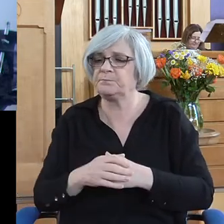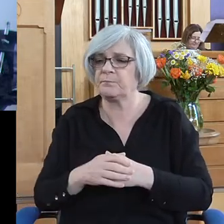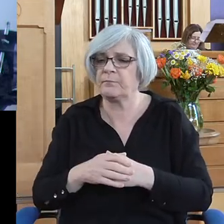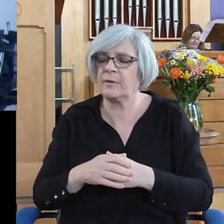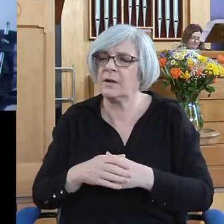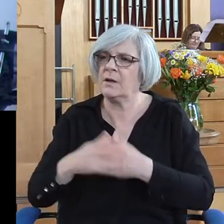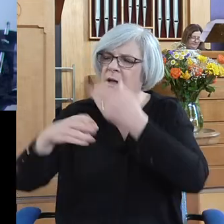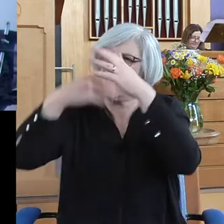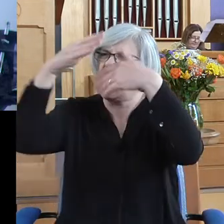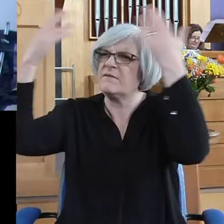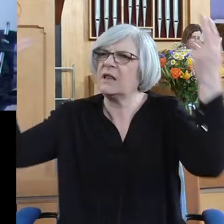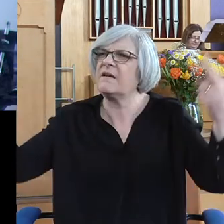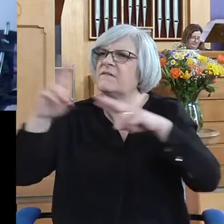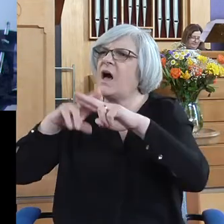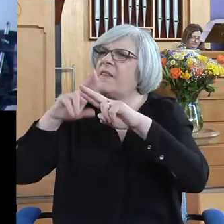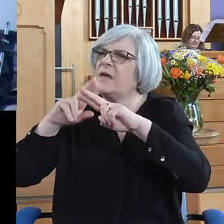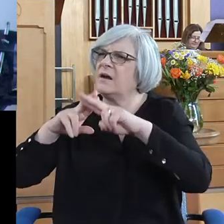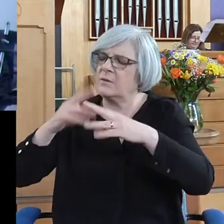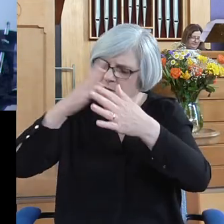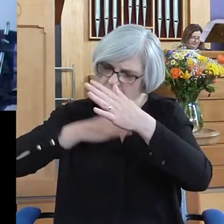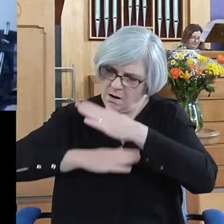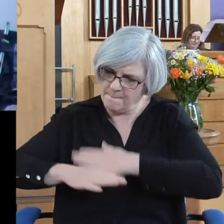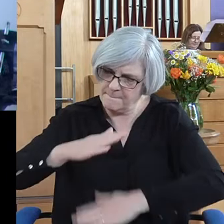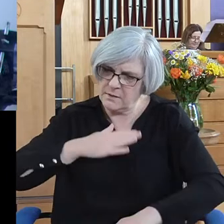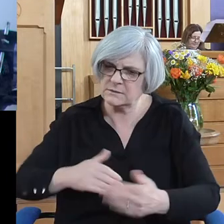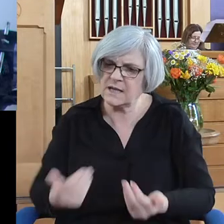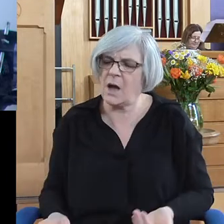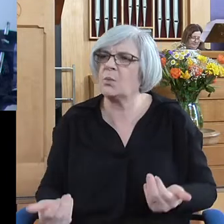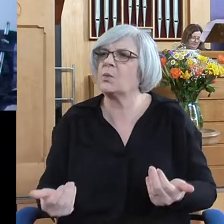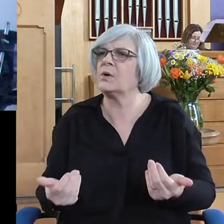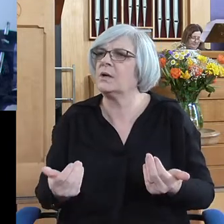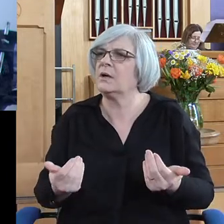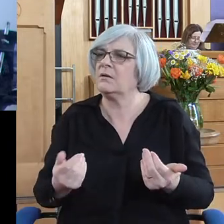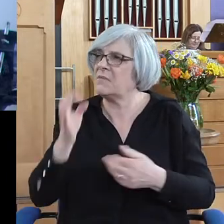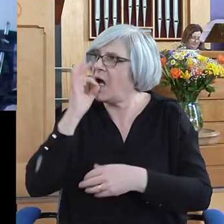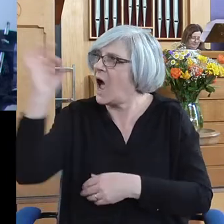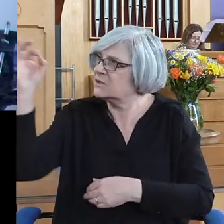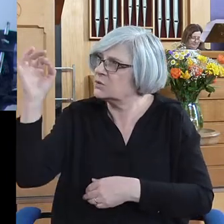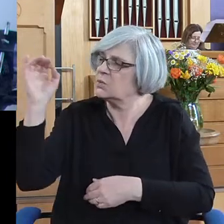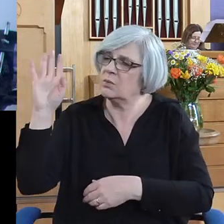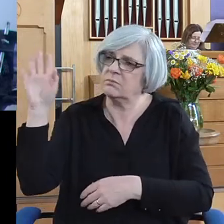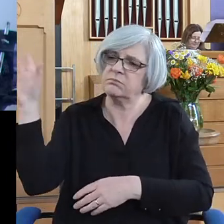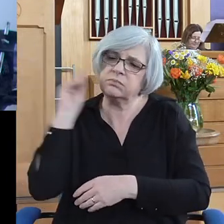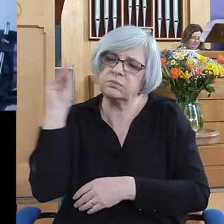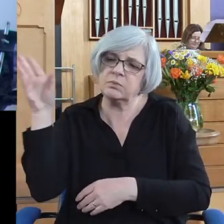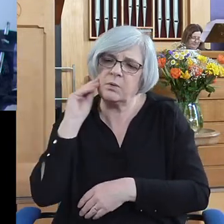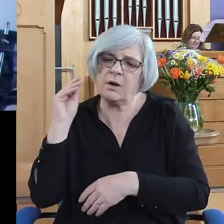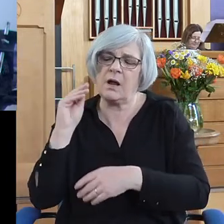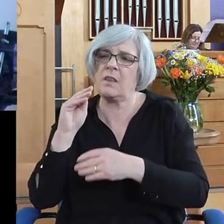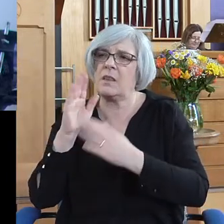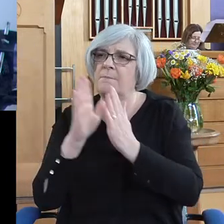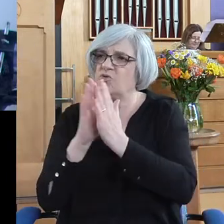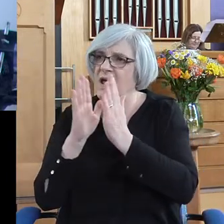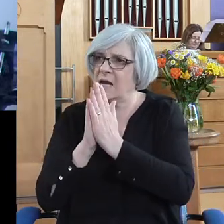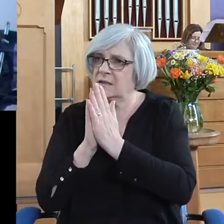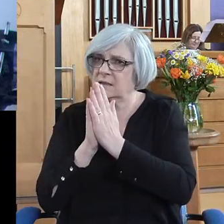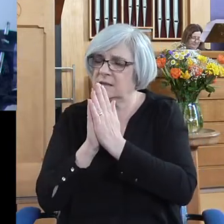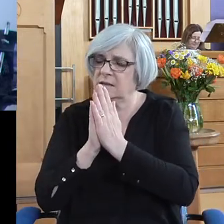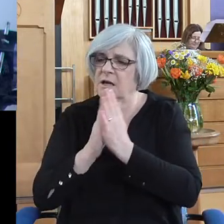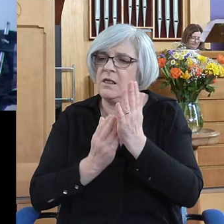Heavenly Father, we humble ourselves before you now and ask you to hear our prayers in the precious name of Jesus, our